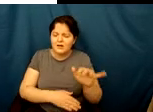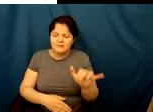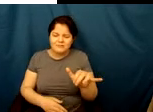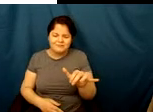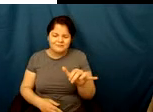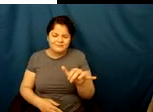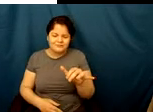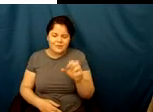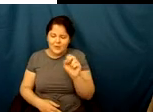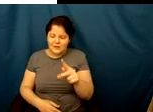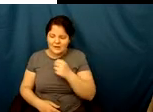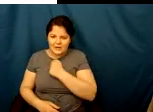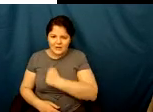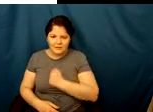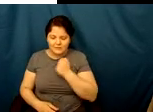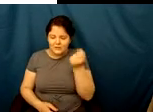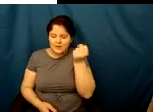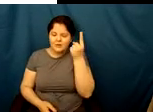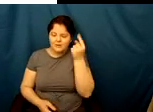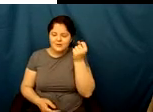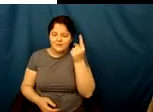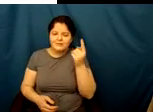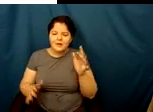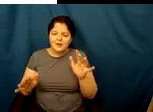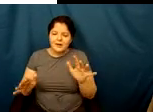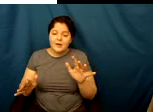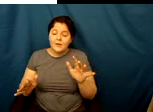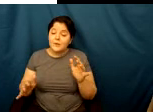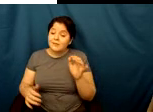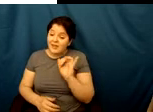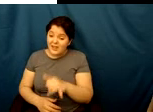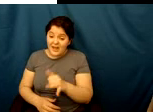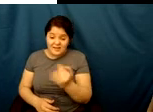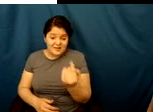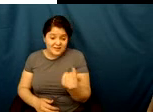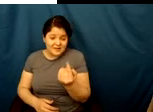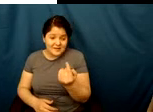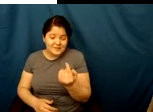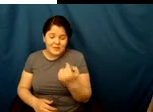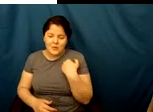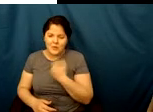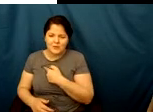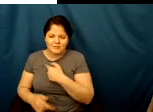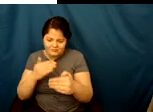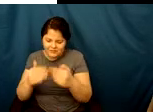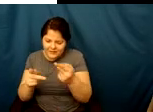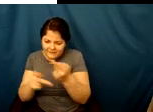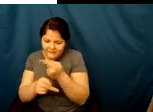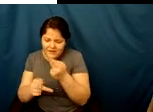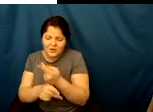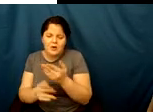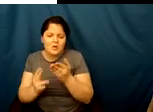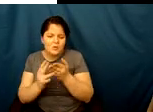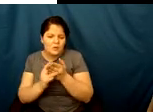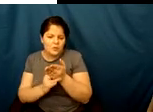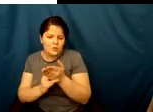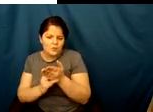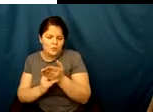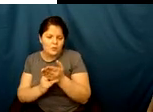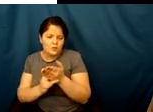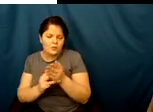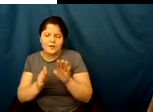Okay, sorry. Well, that is something that would be worked out again, as we said, through the kind